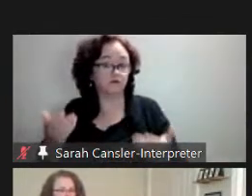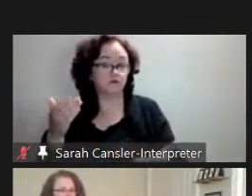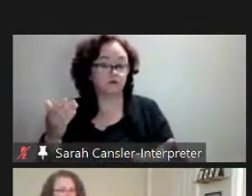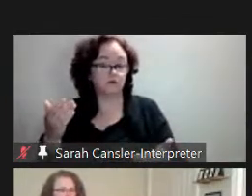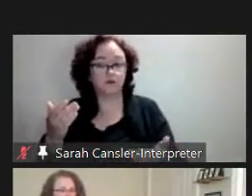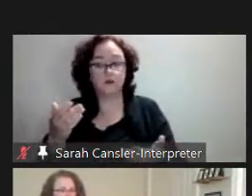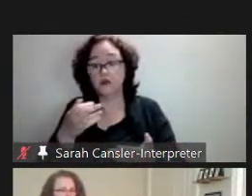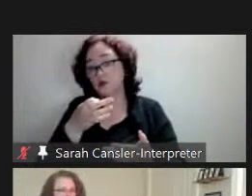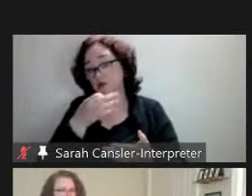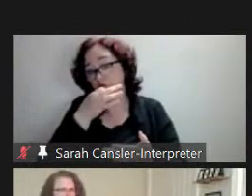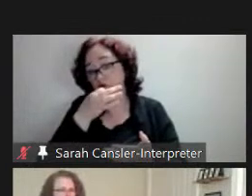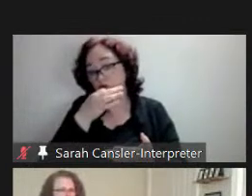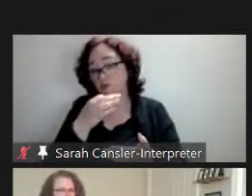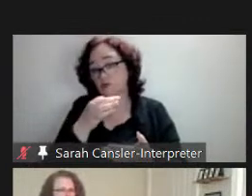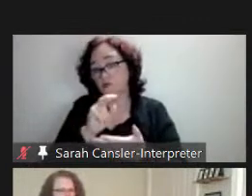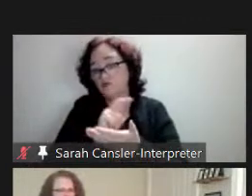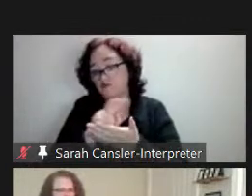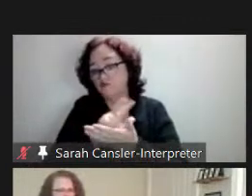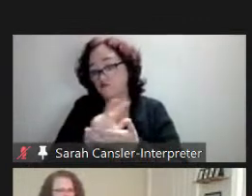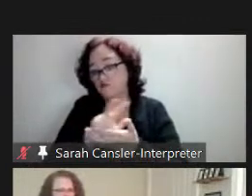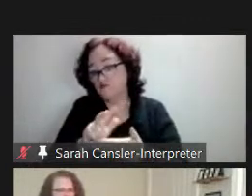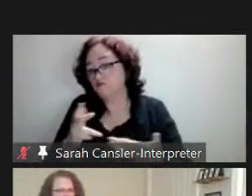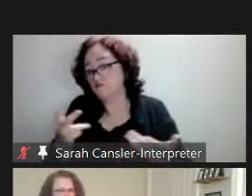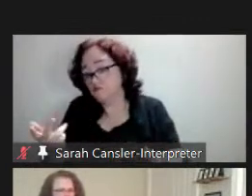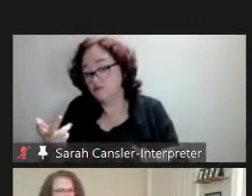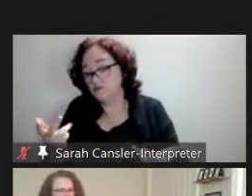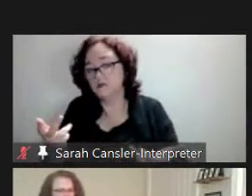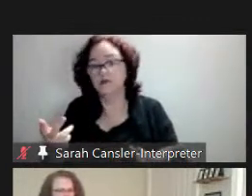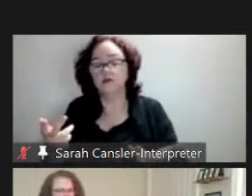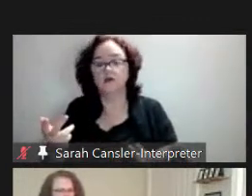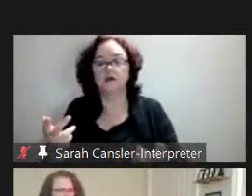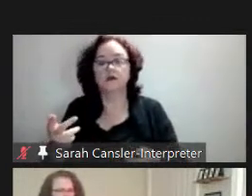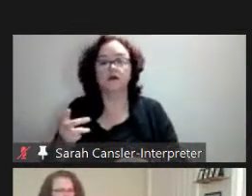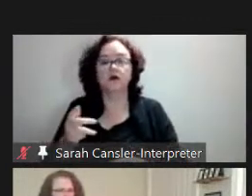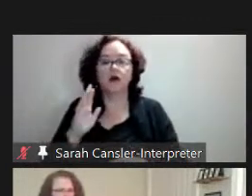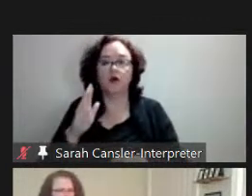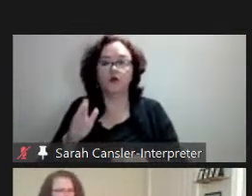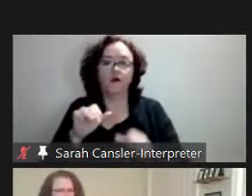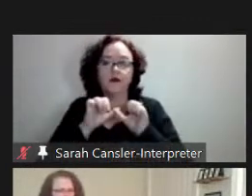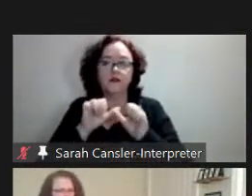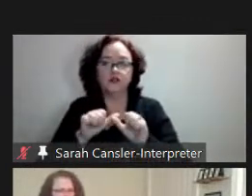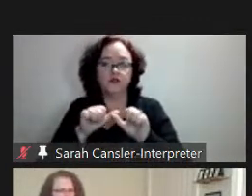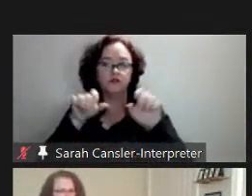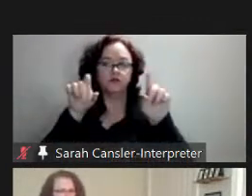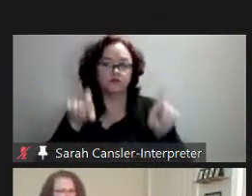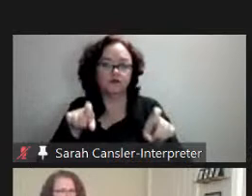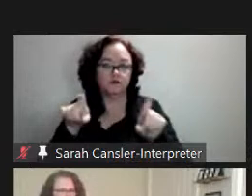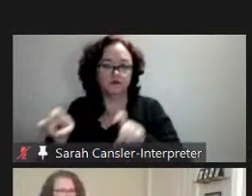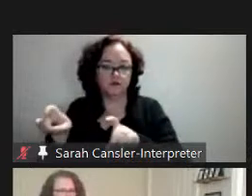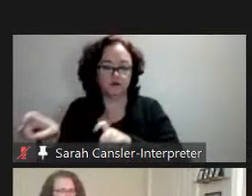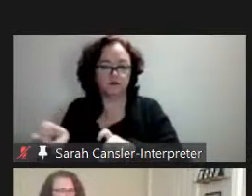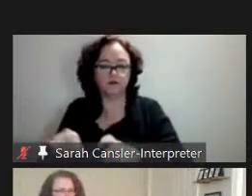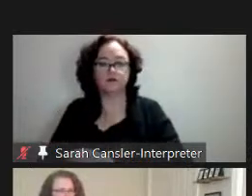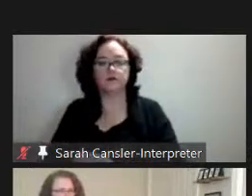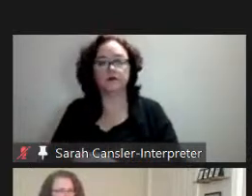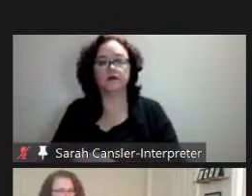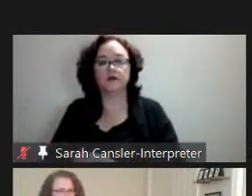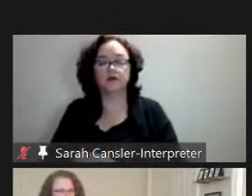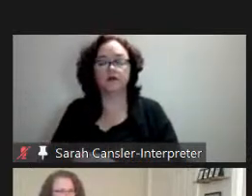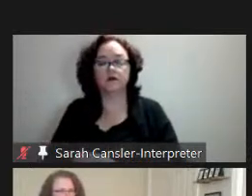weeks. And they're gonna be continuing what we call a prototype testing. Prototype testing is